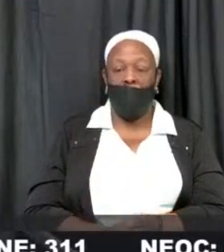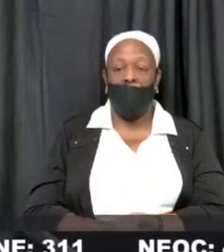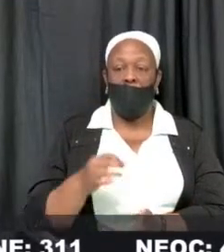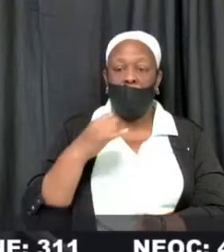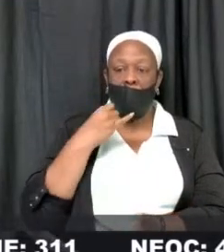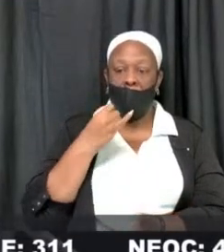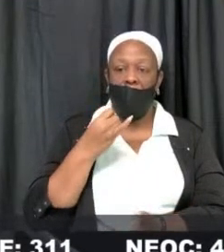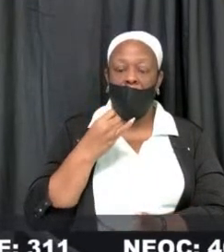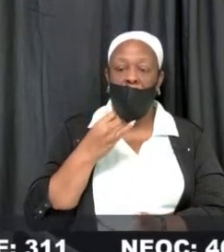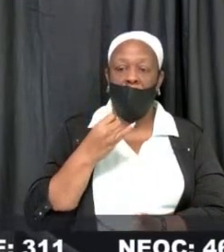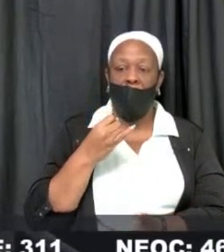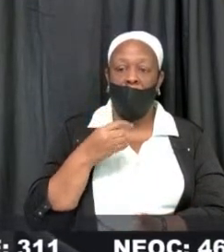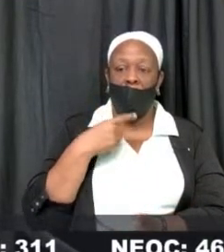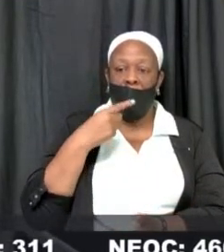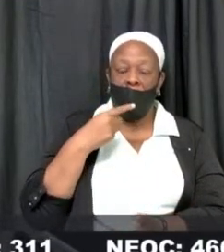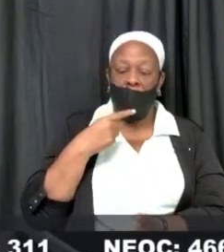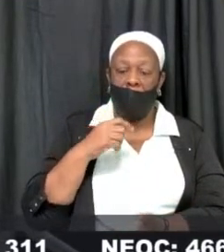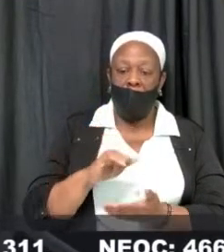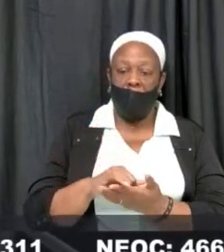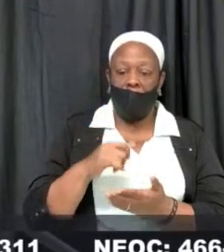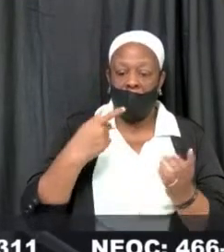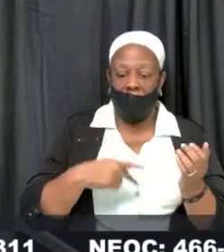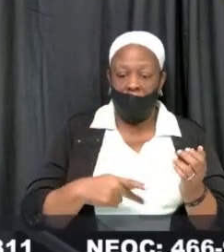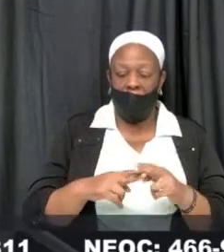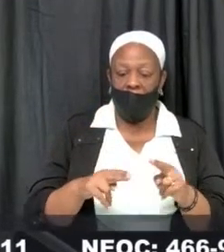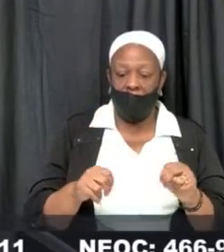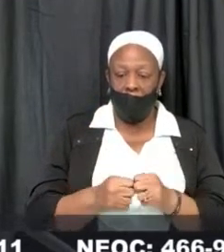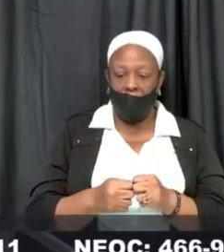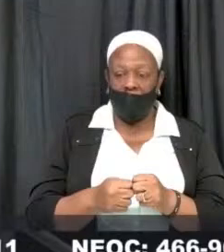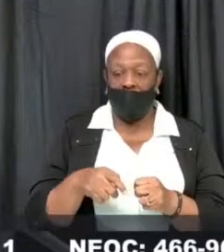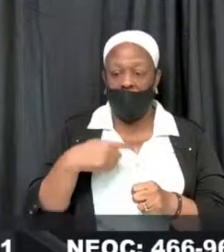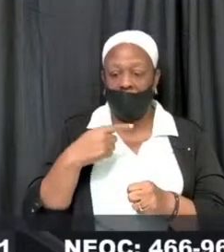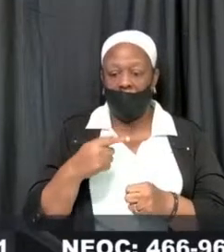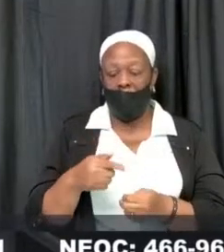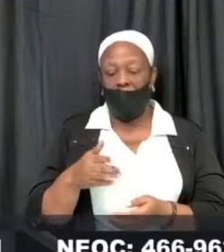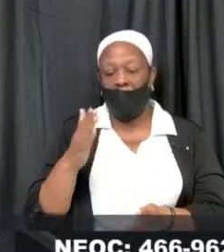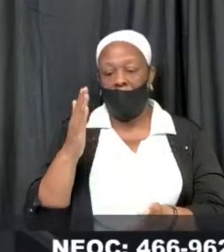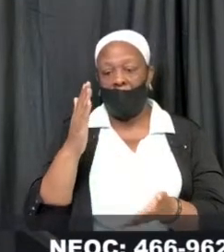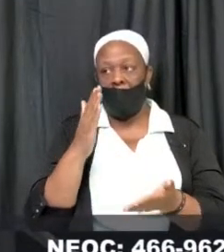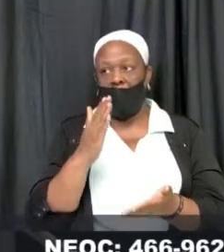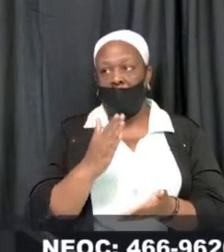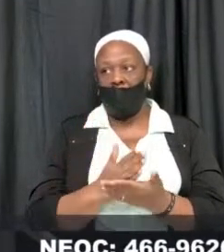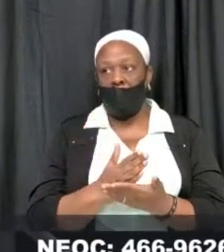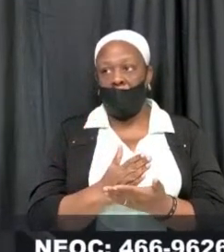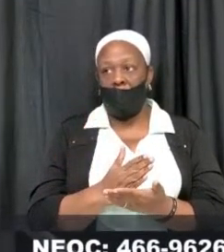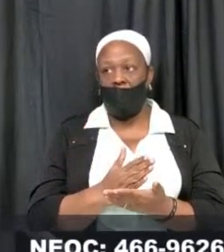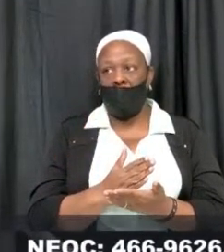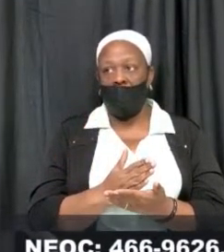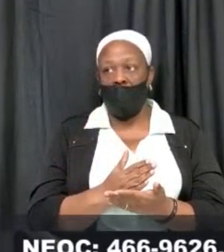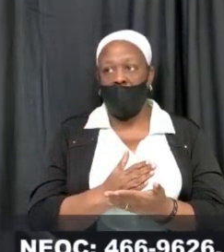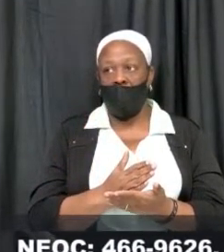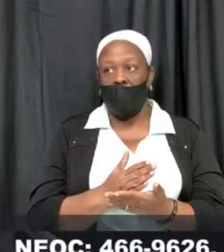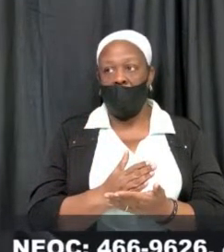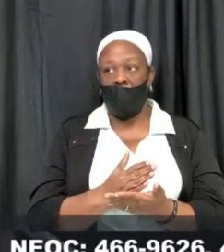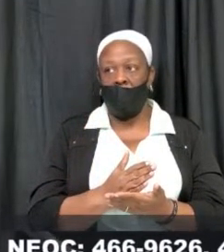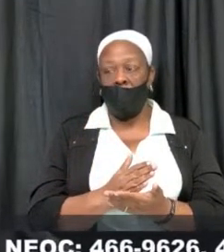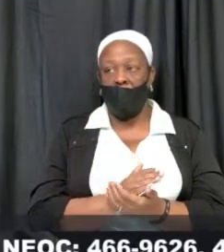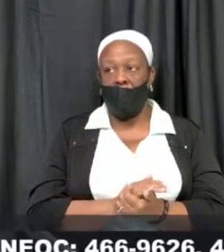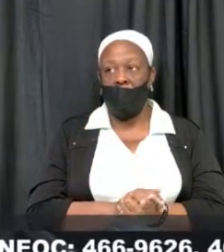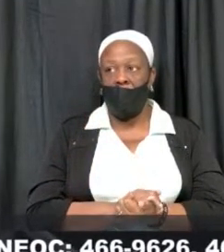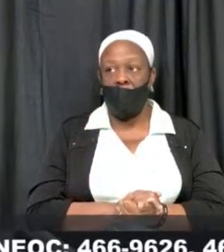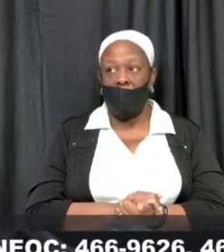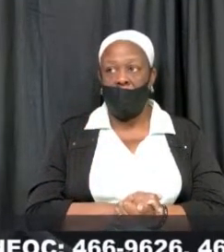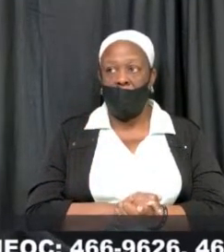had an order issued to cease and desist in our COVID response, cease and